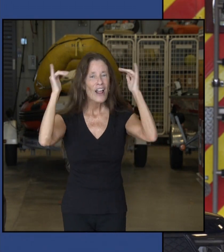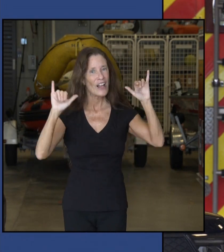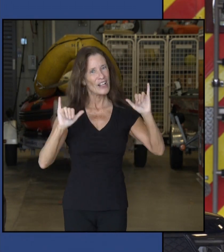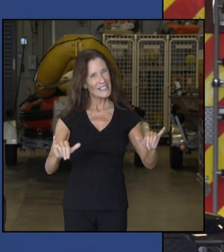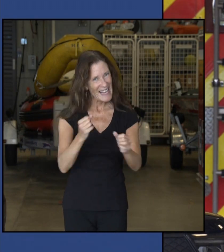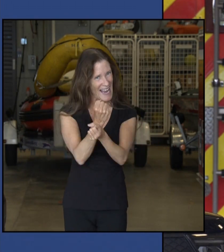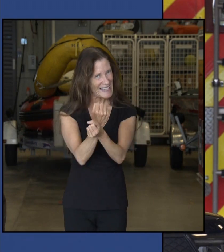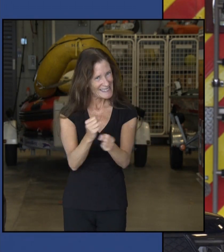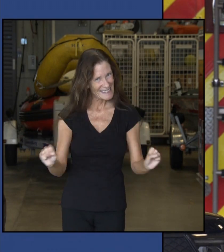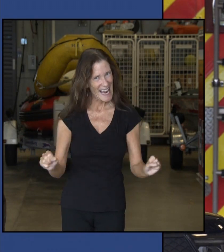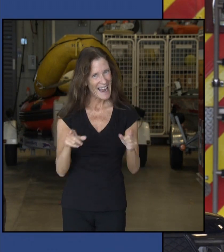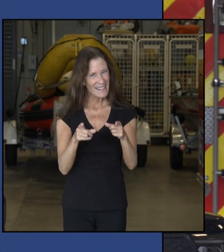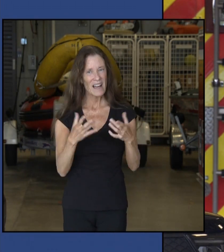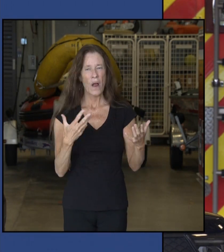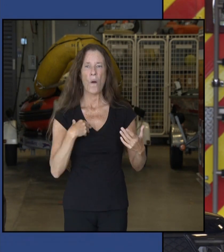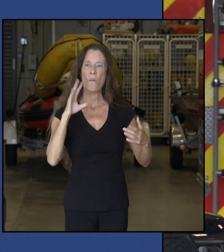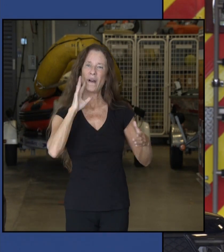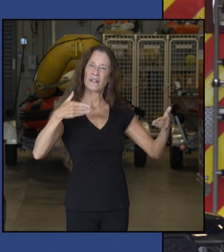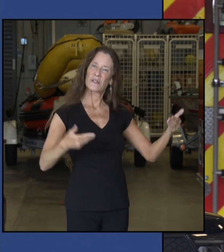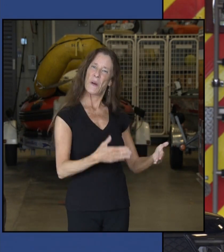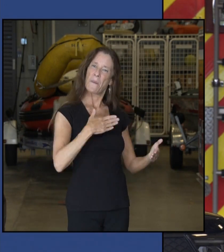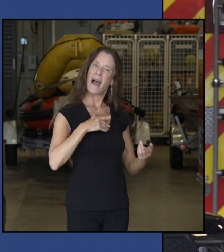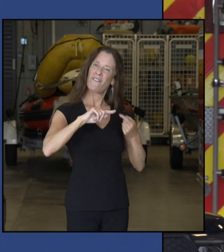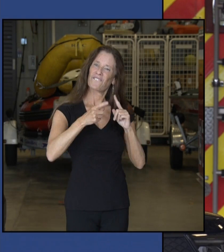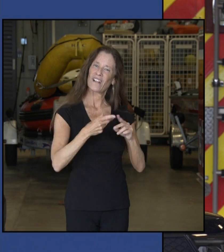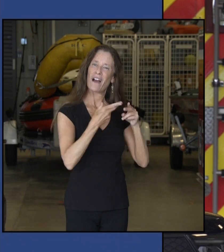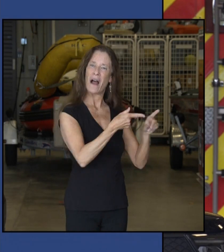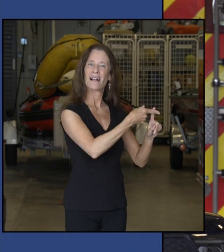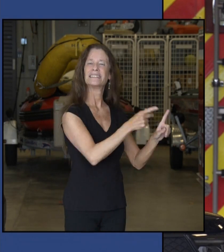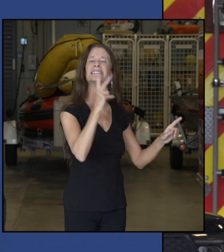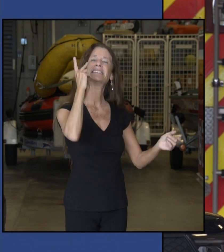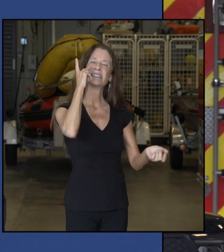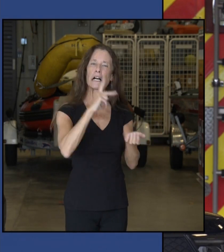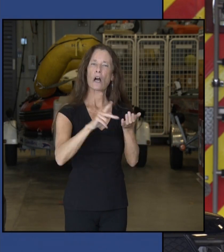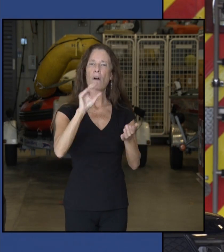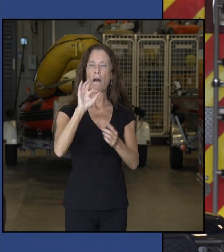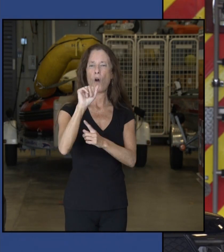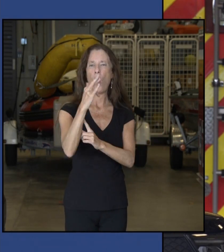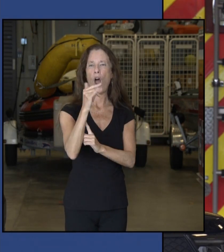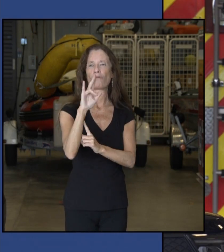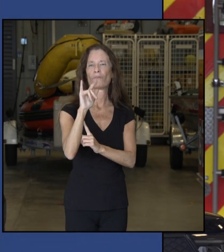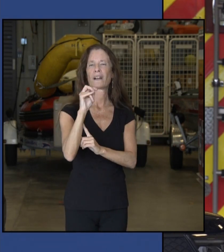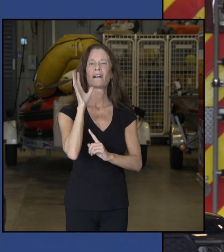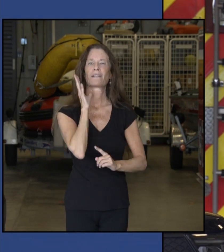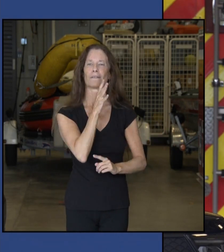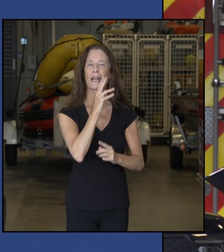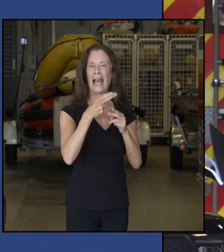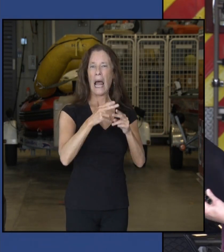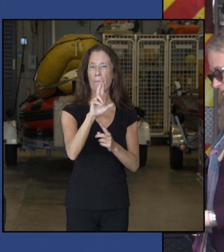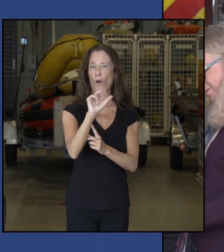to introduce my friend and colleague, the Secretary of Agriculture, Russell Redding.